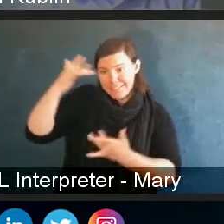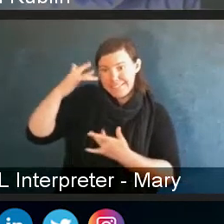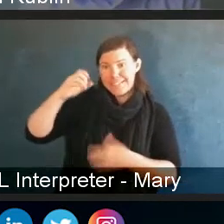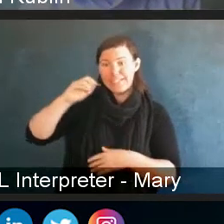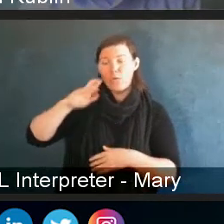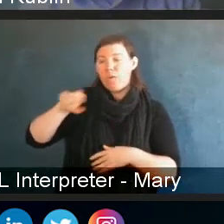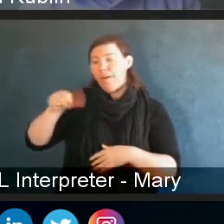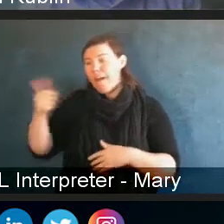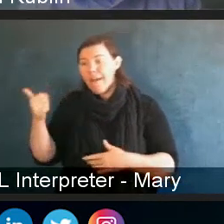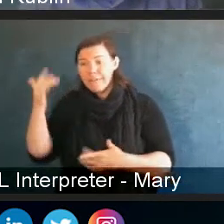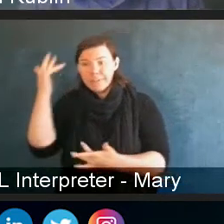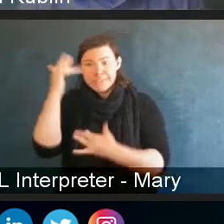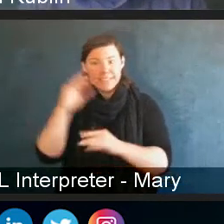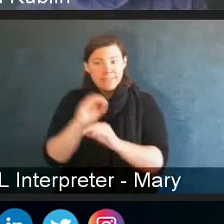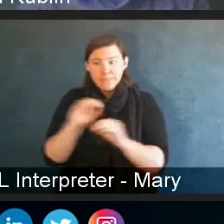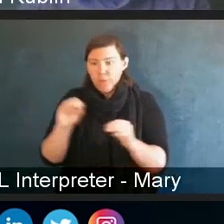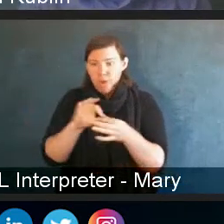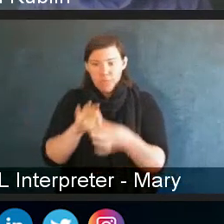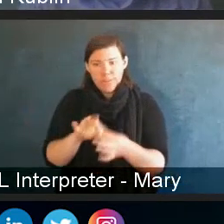there?